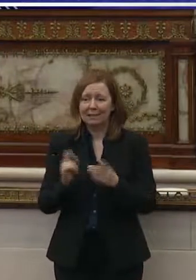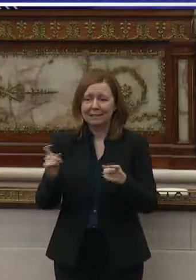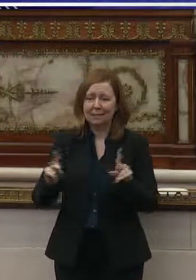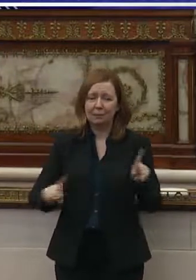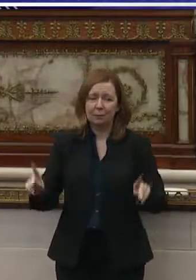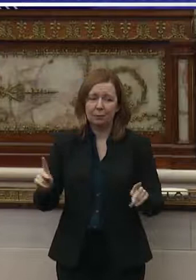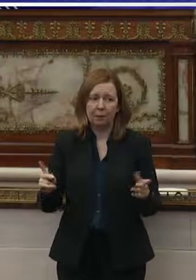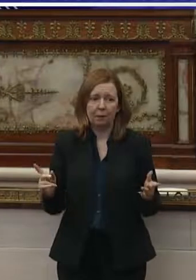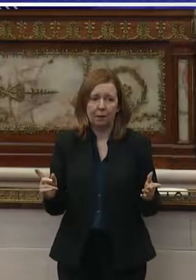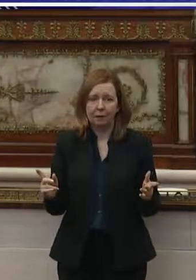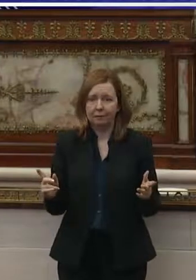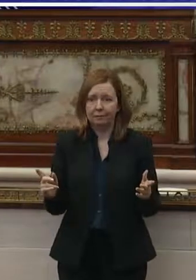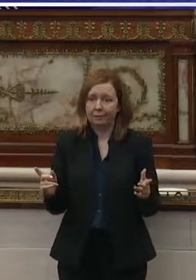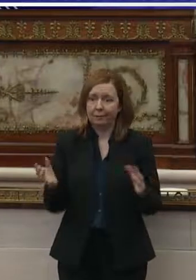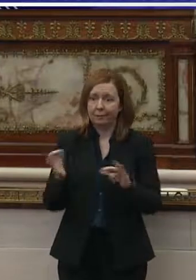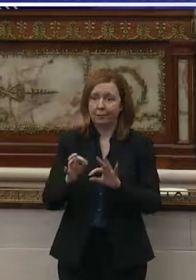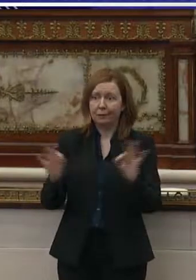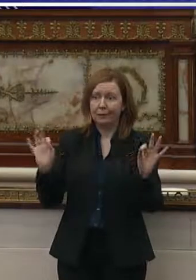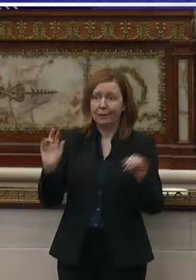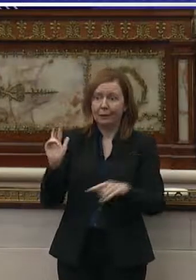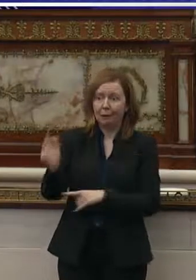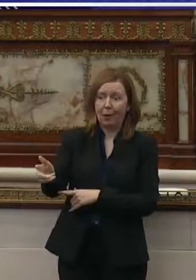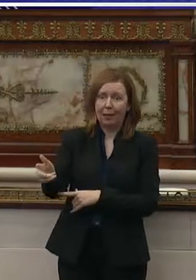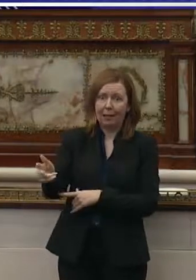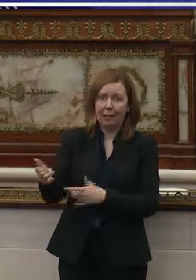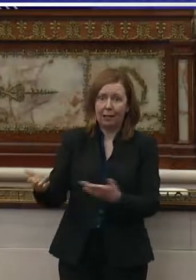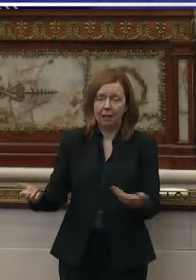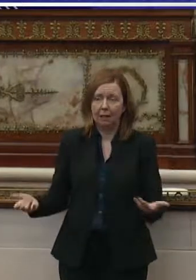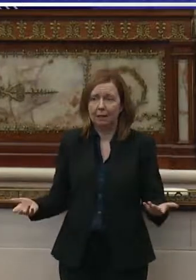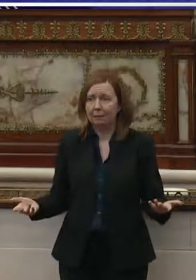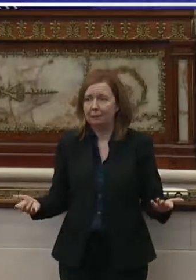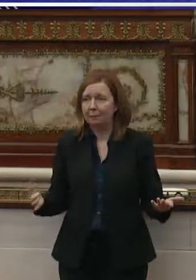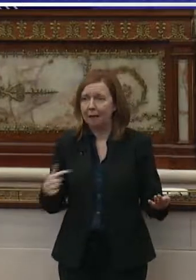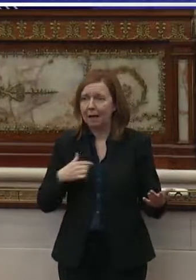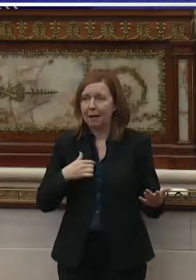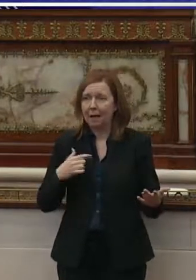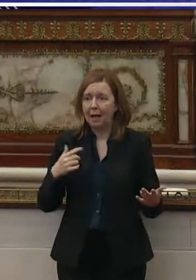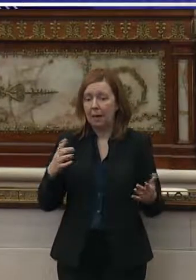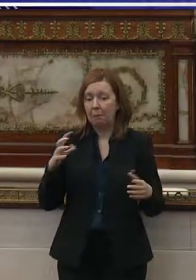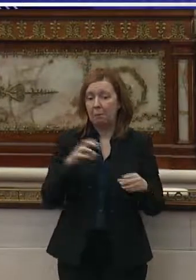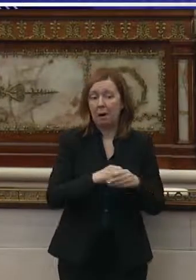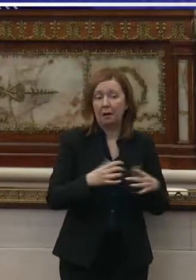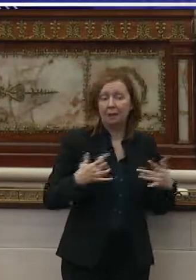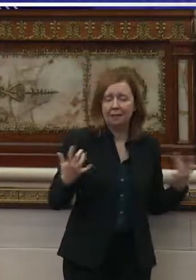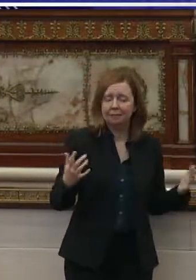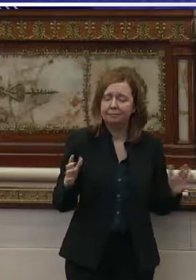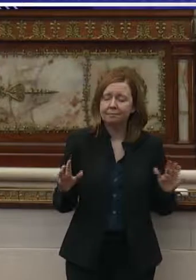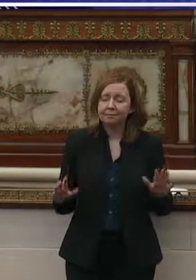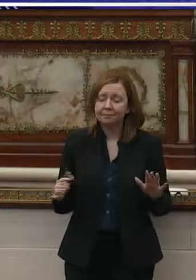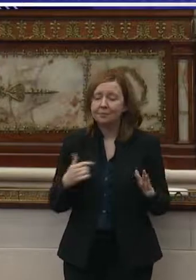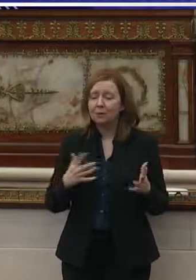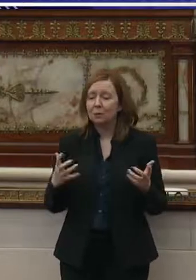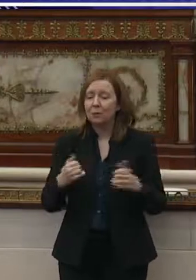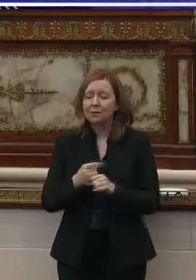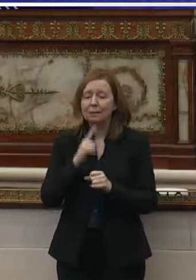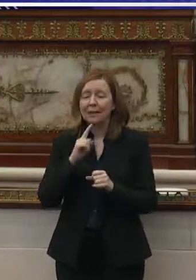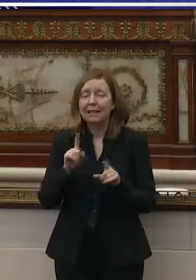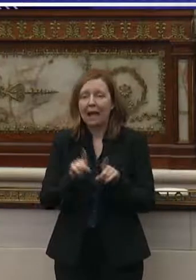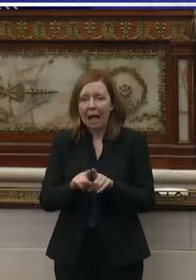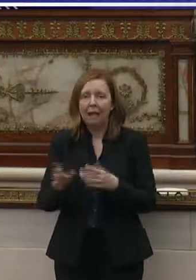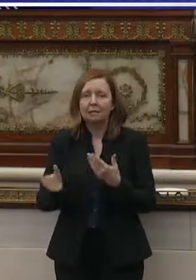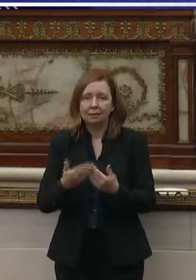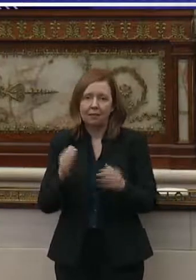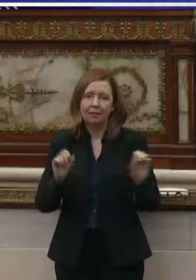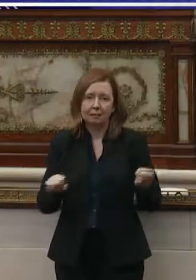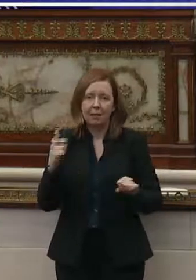a card so they could put in a card to say, hey, I'm a part of this event. I think what we wanted to do was make it as convenient as